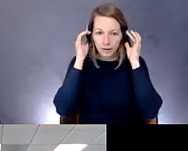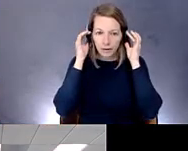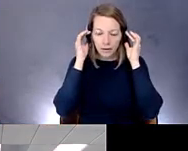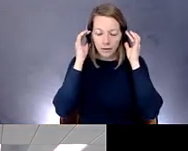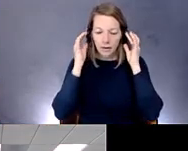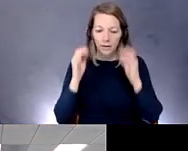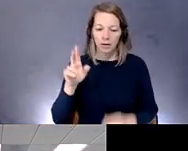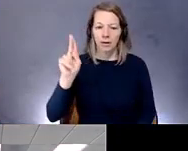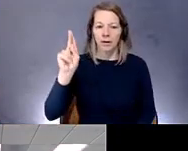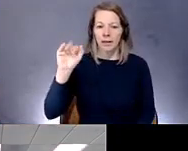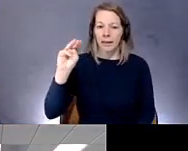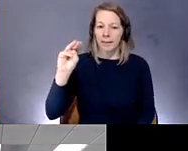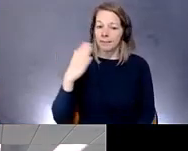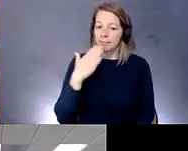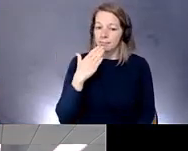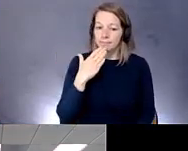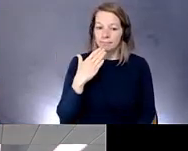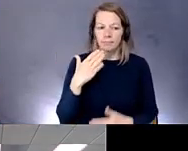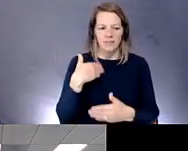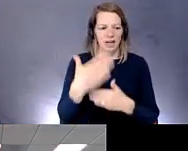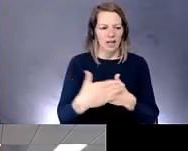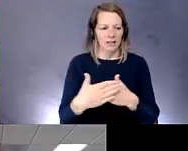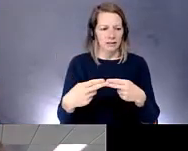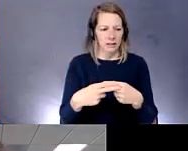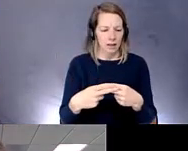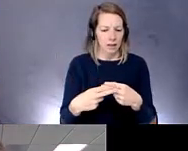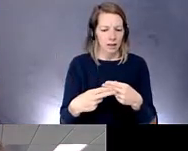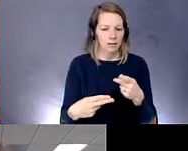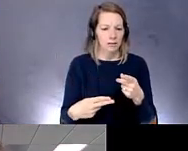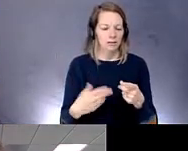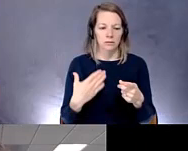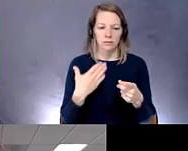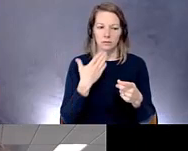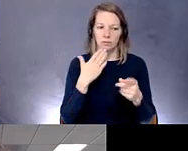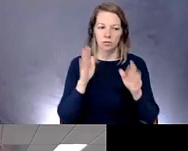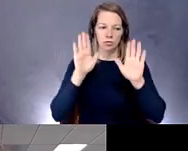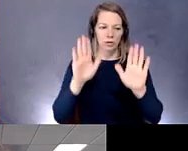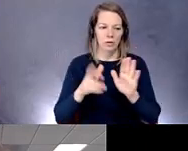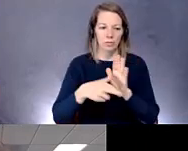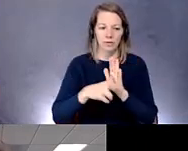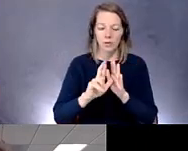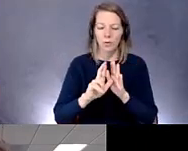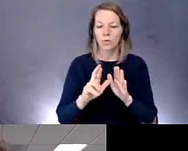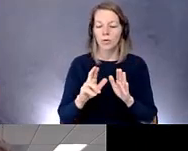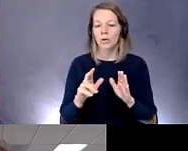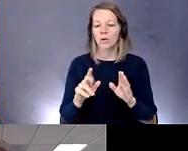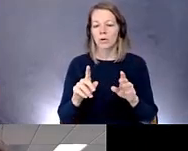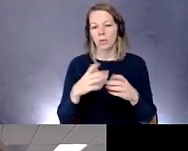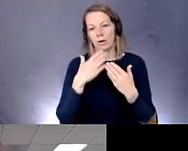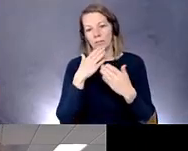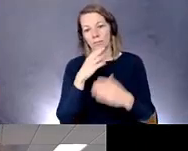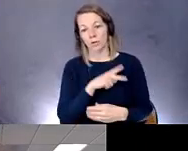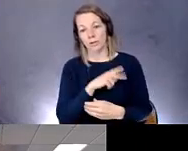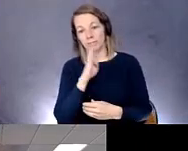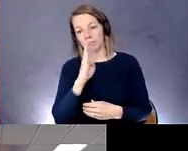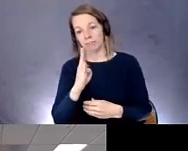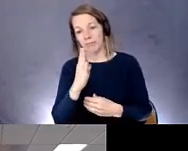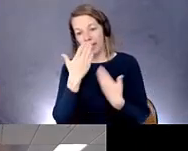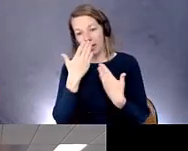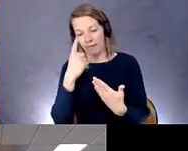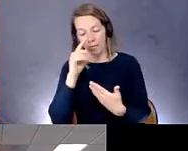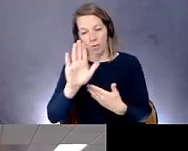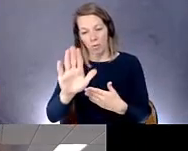Thank you, Ezra. Why don't we jump to the next slide? That was really a really great review. And I want to also just personally thank you for your